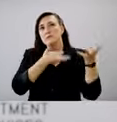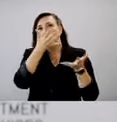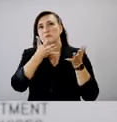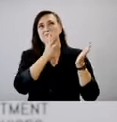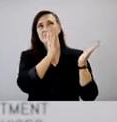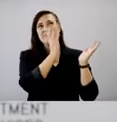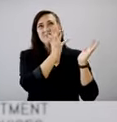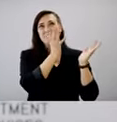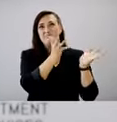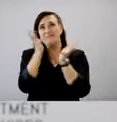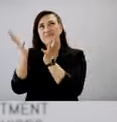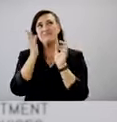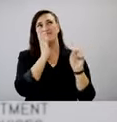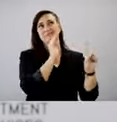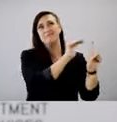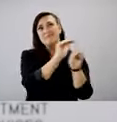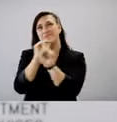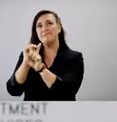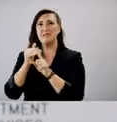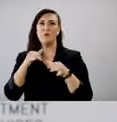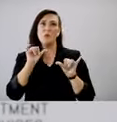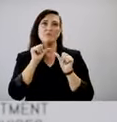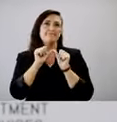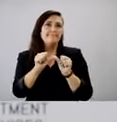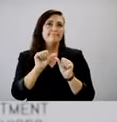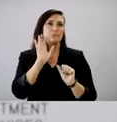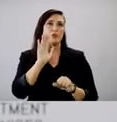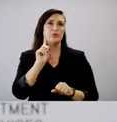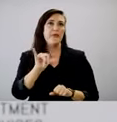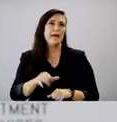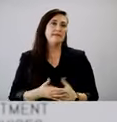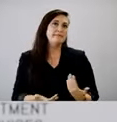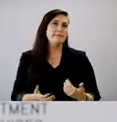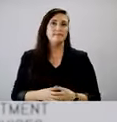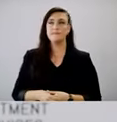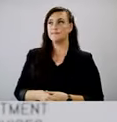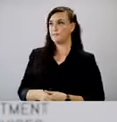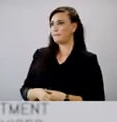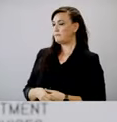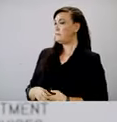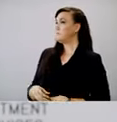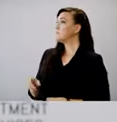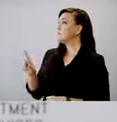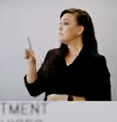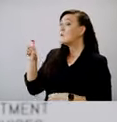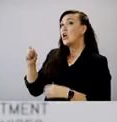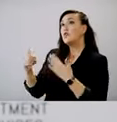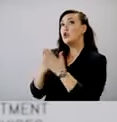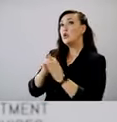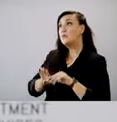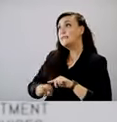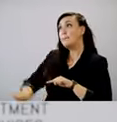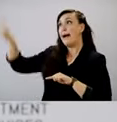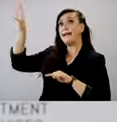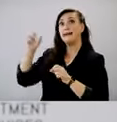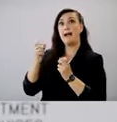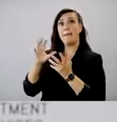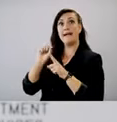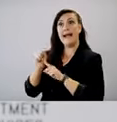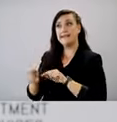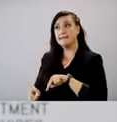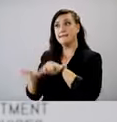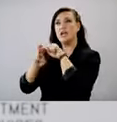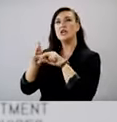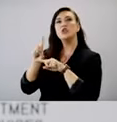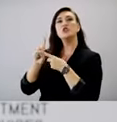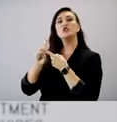is something that we'll continue to work on. Do you blame people who aren't getting shots for this new spike?